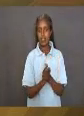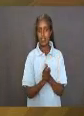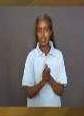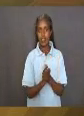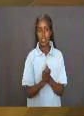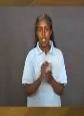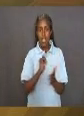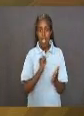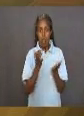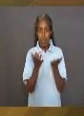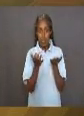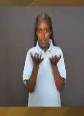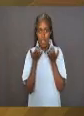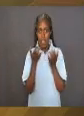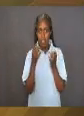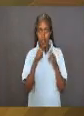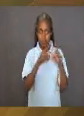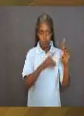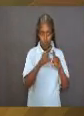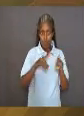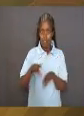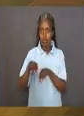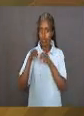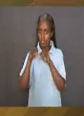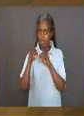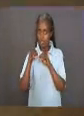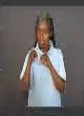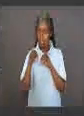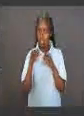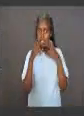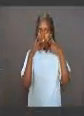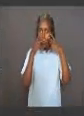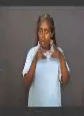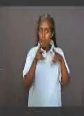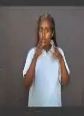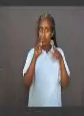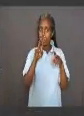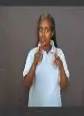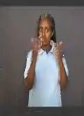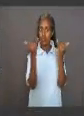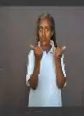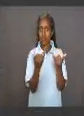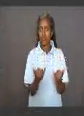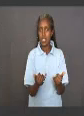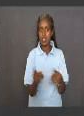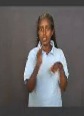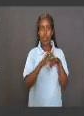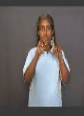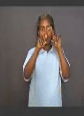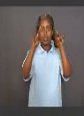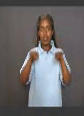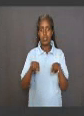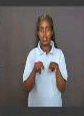What I would like you to do, students, is look at the two figures on the